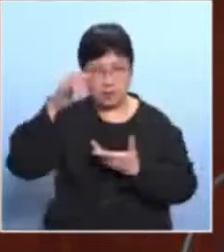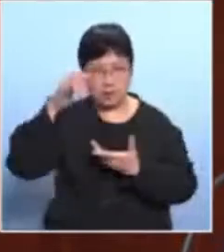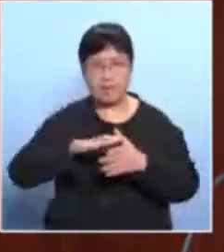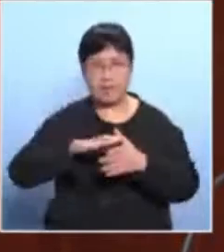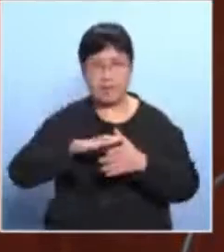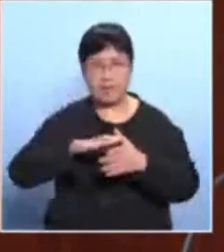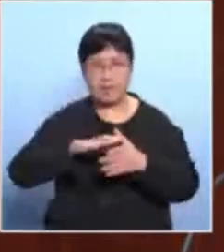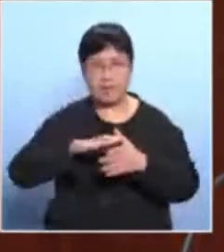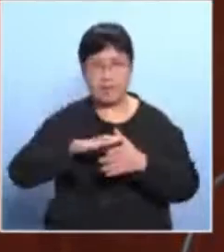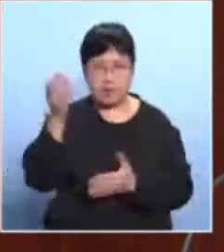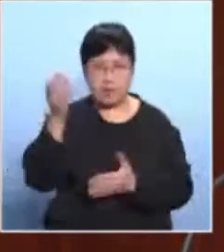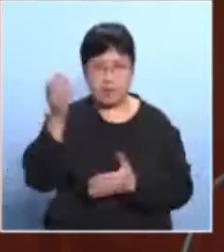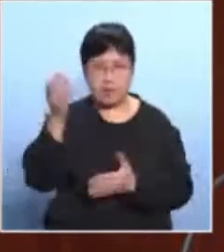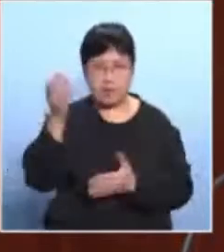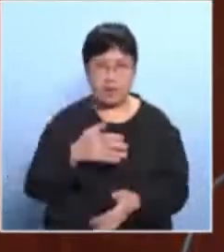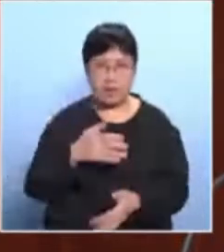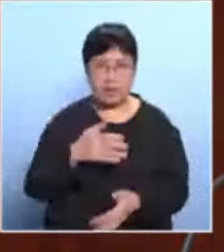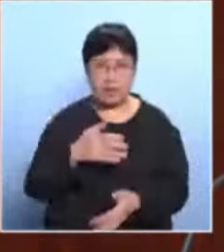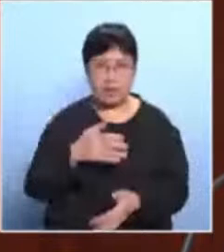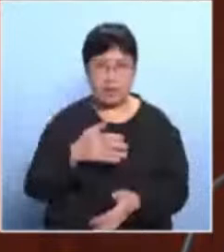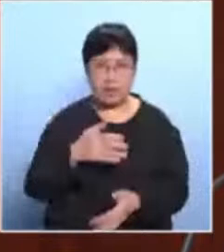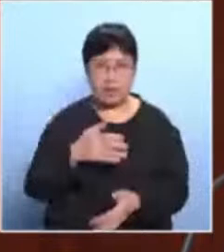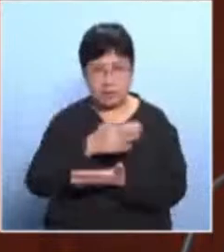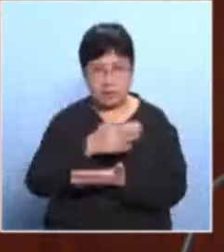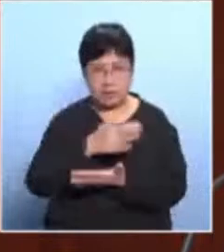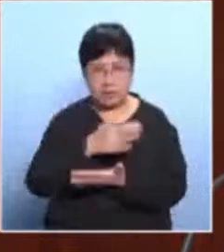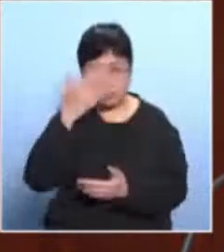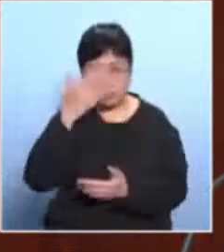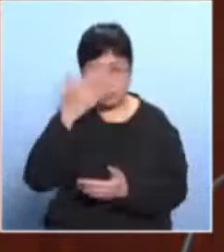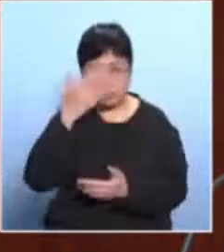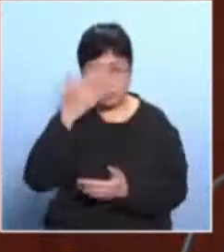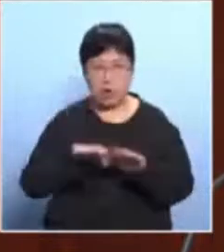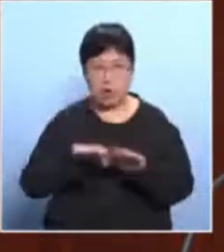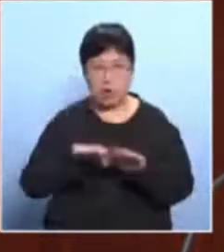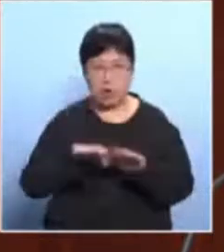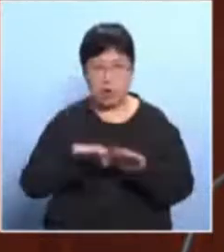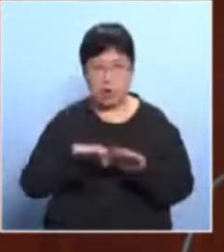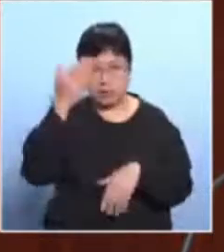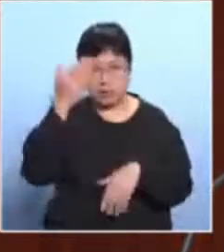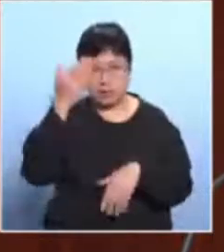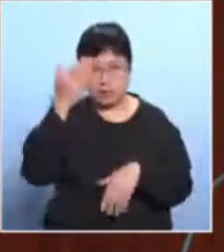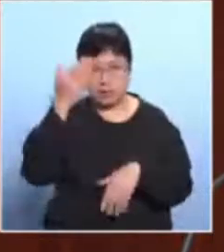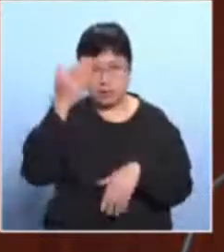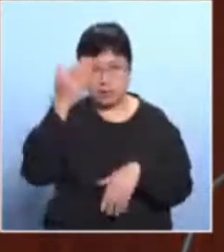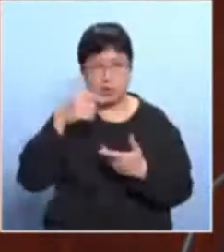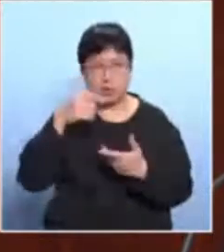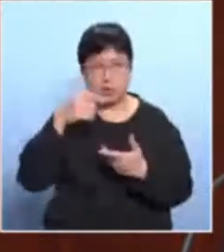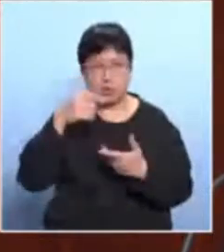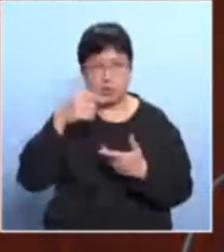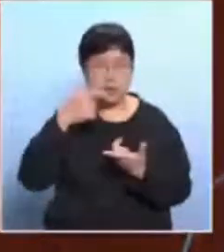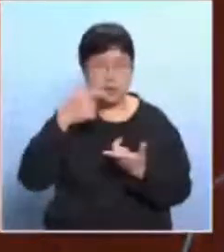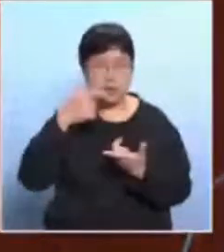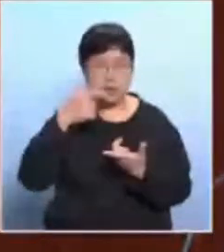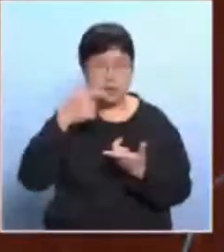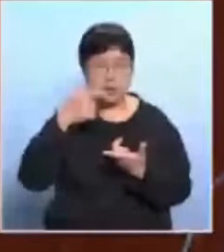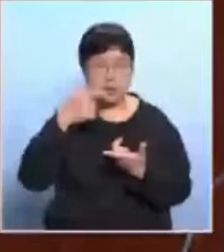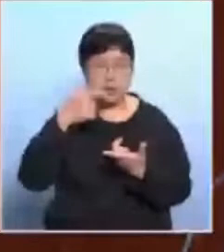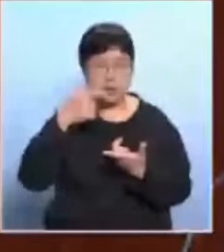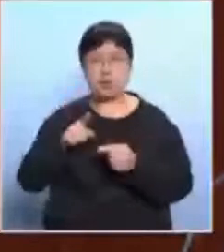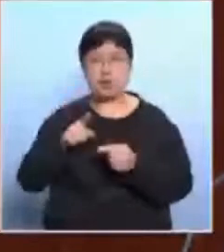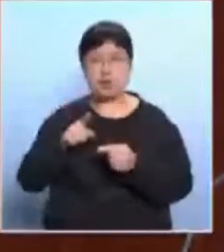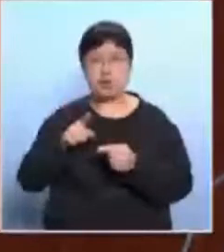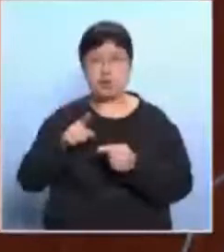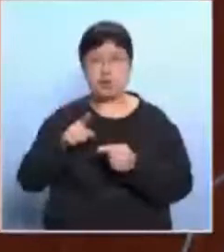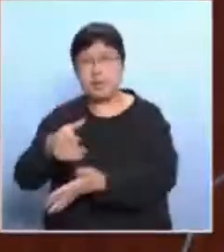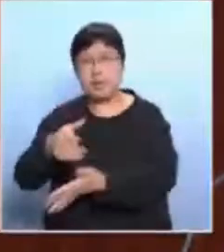Starting from early next year, we will gradually open up the Shuttlecock Frontier closed area, excluding Chong Ying Street. In the